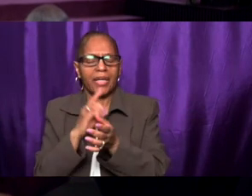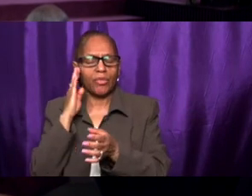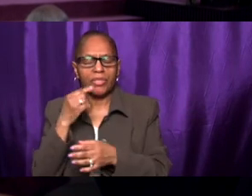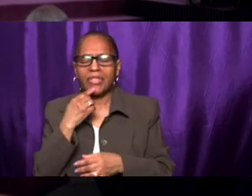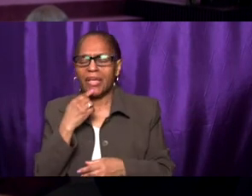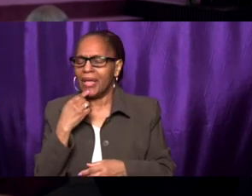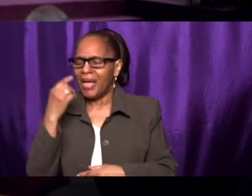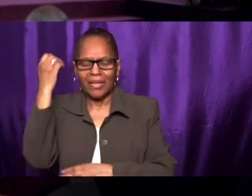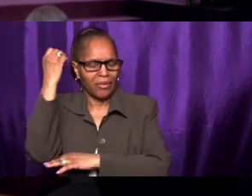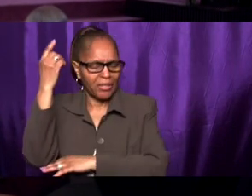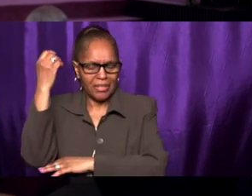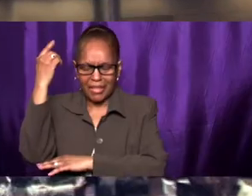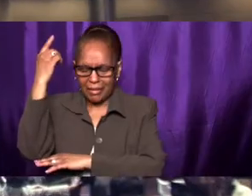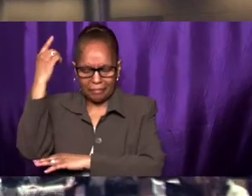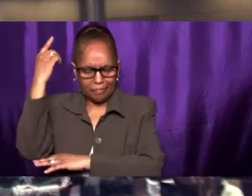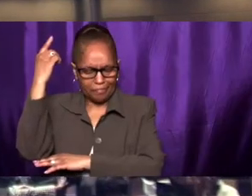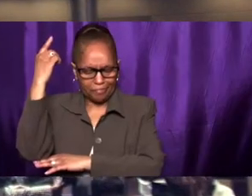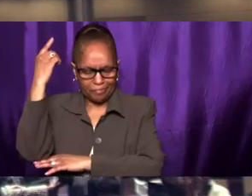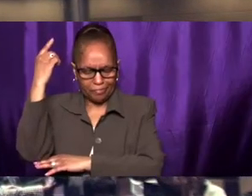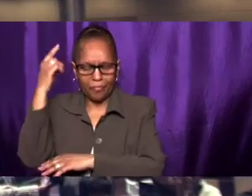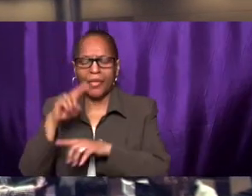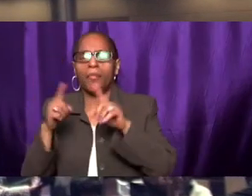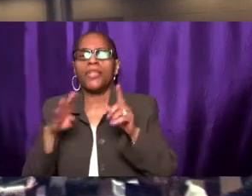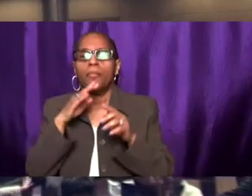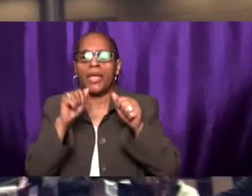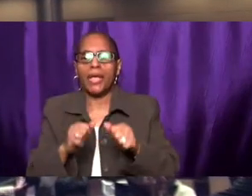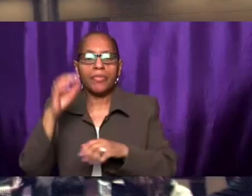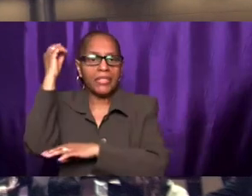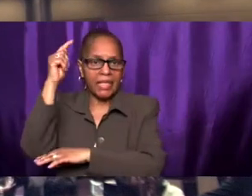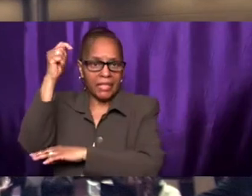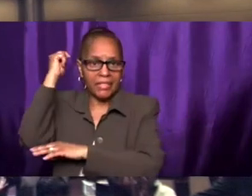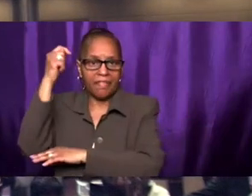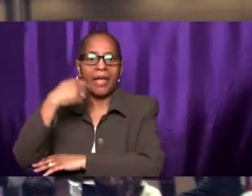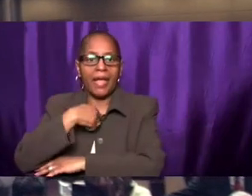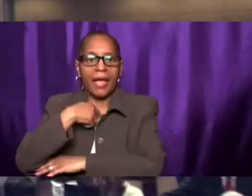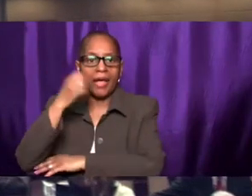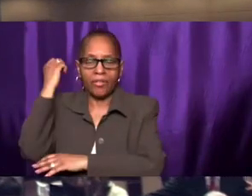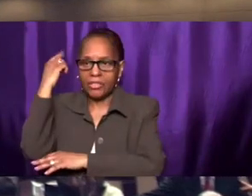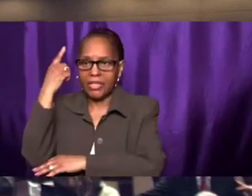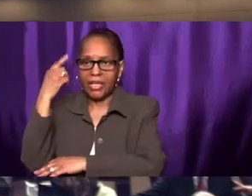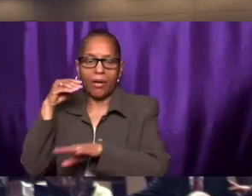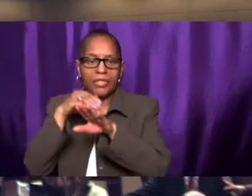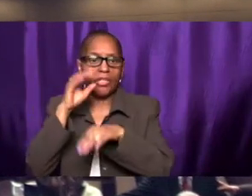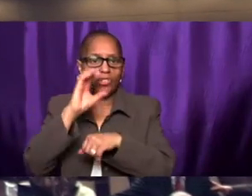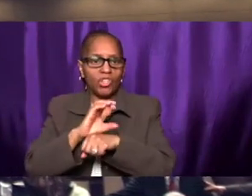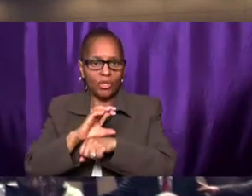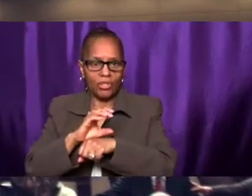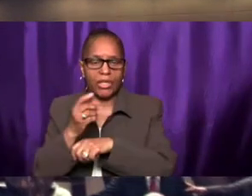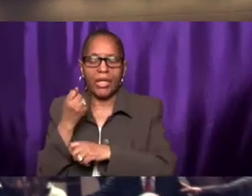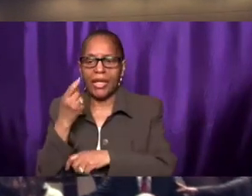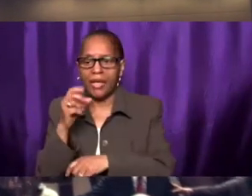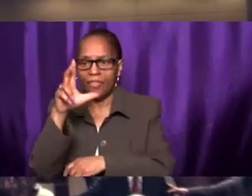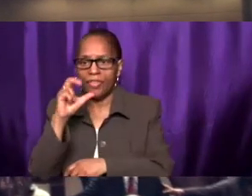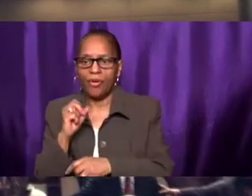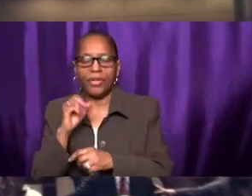I don't understand. But they'll be able to testify, I understand. I was at church at 11:30 on